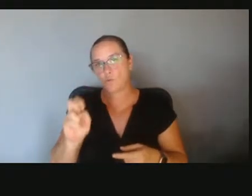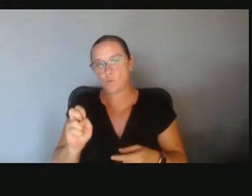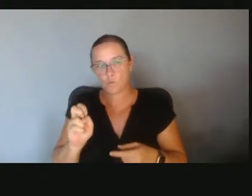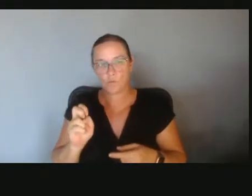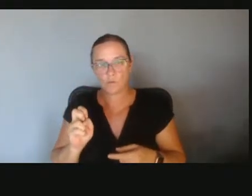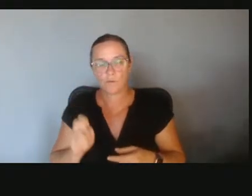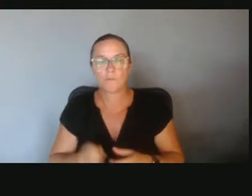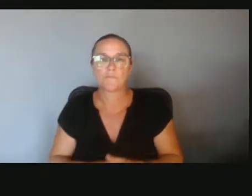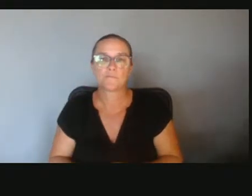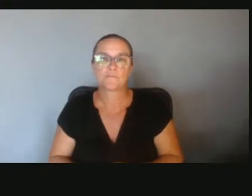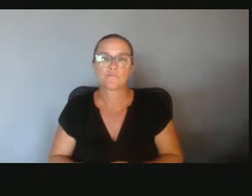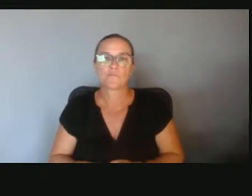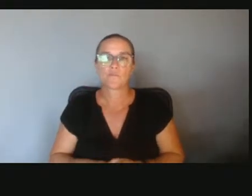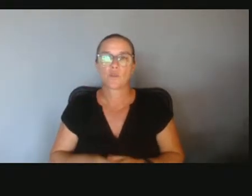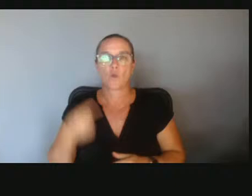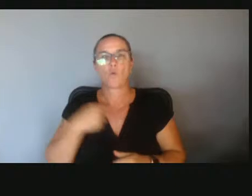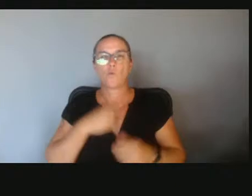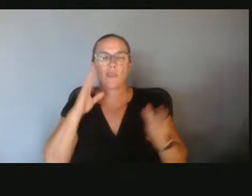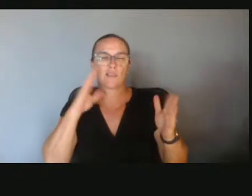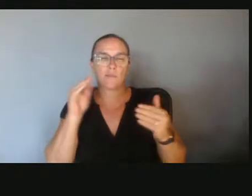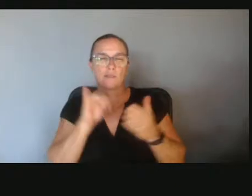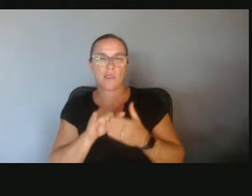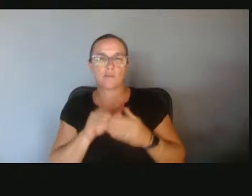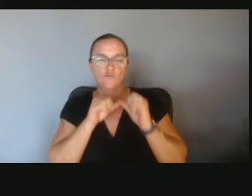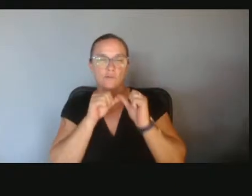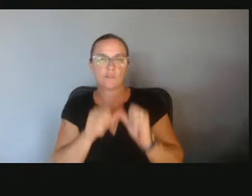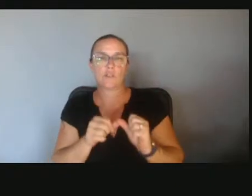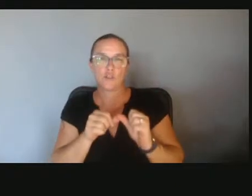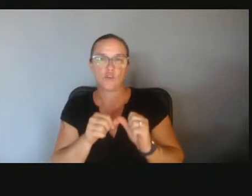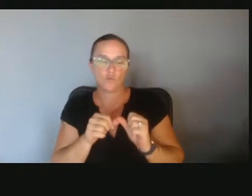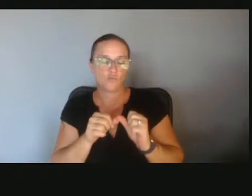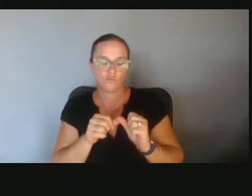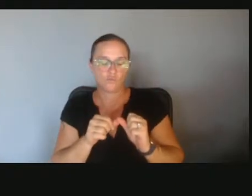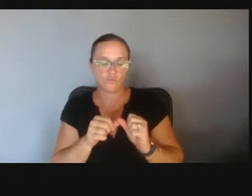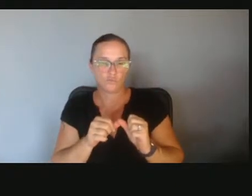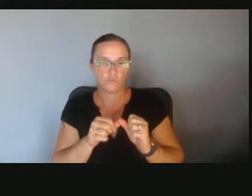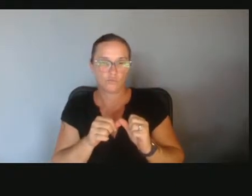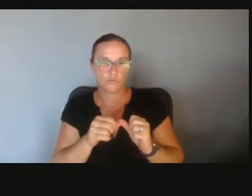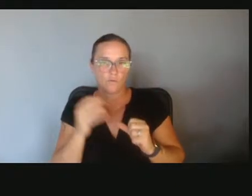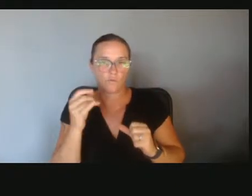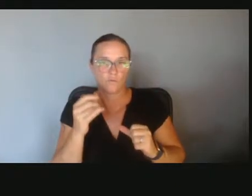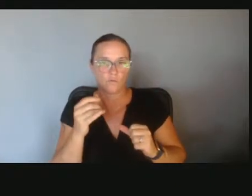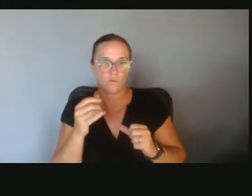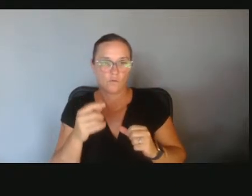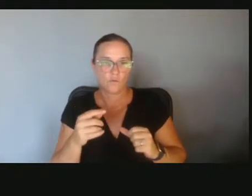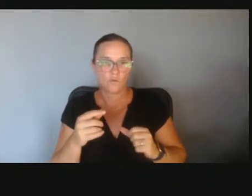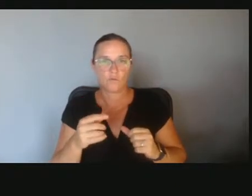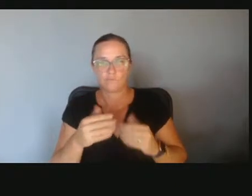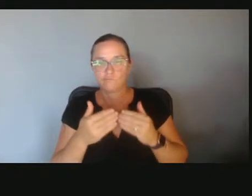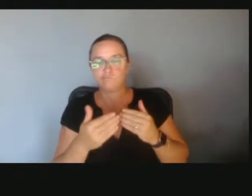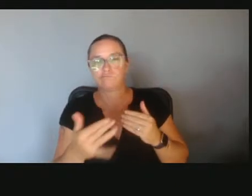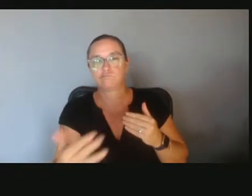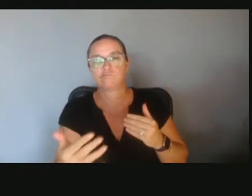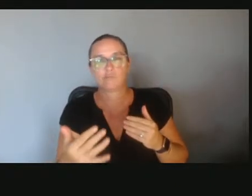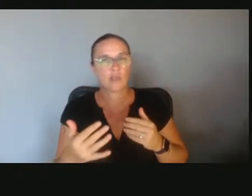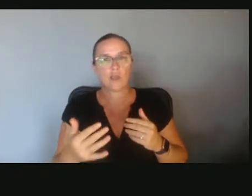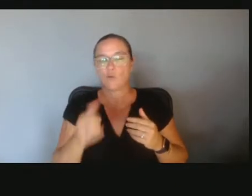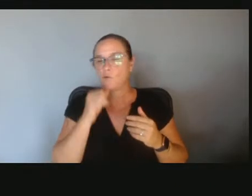of the volcano. We expect it to continue long-term as well. We're not seeing that presently yet. We're in